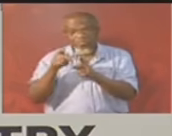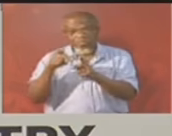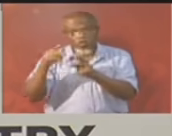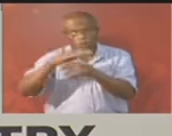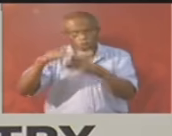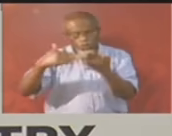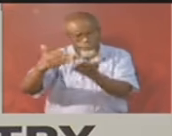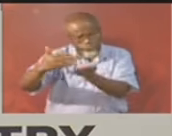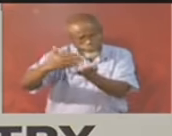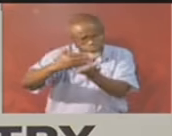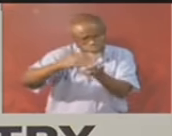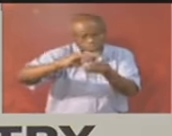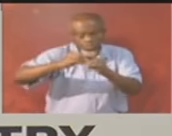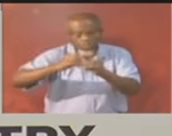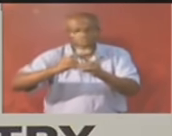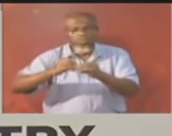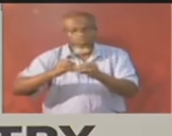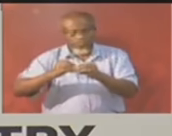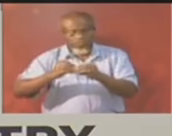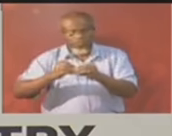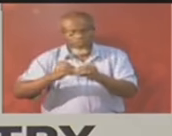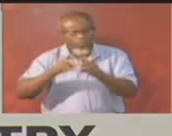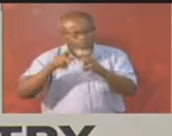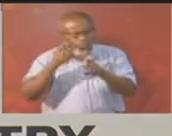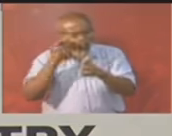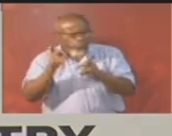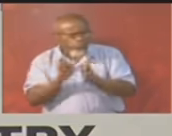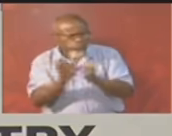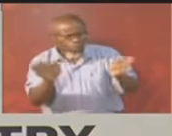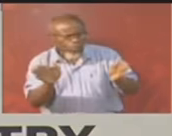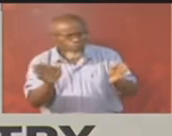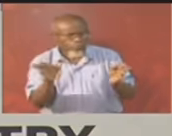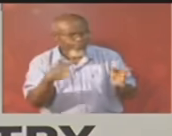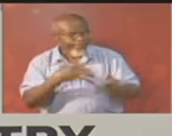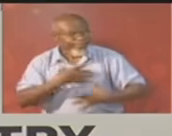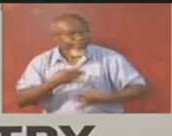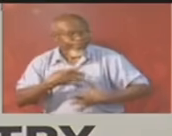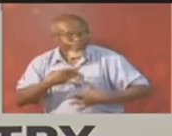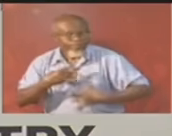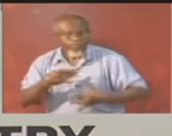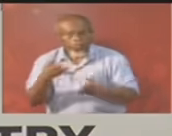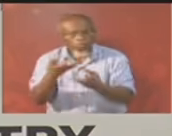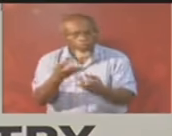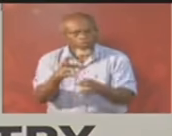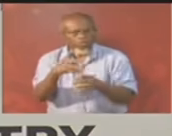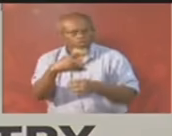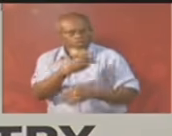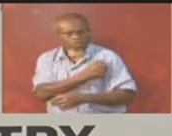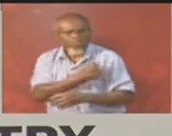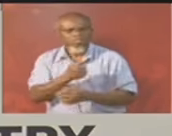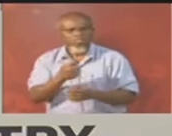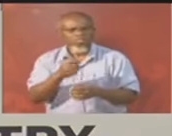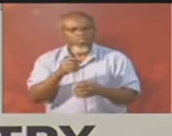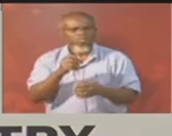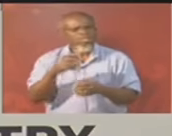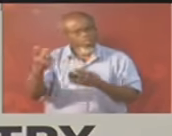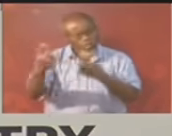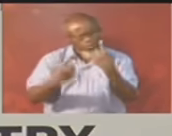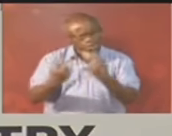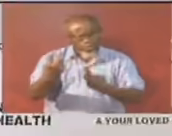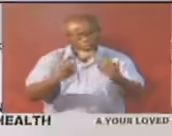high rates of interest in the vaccine and their vaccine acceptance as we move forward to gaining herd immunity. Thank you very